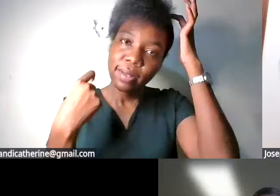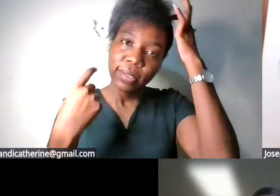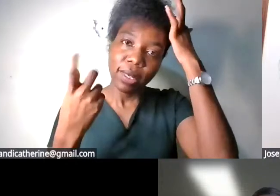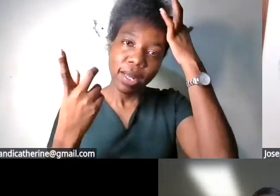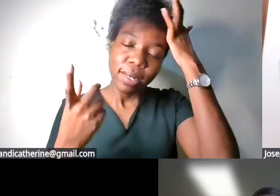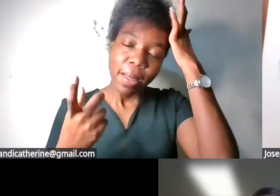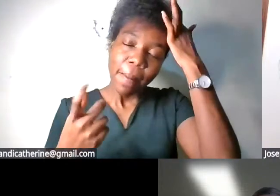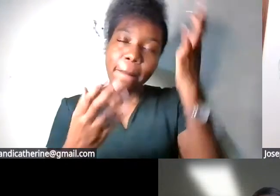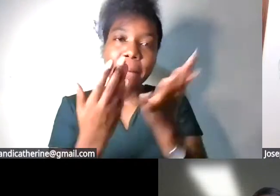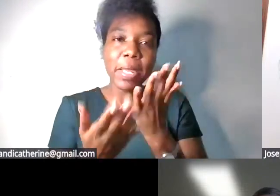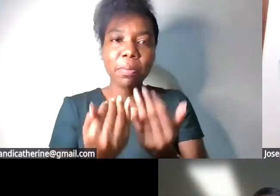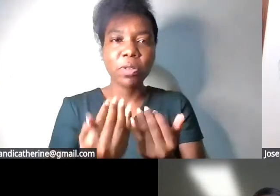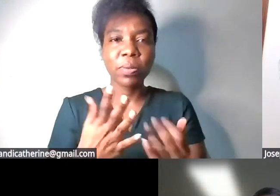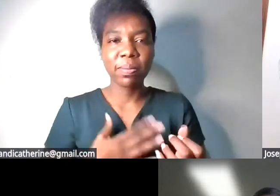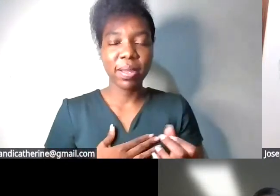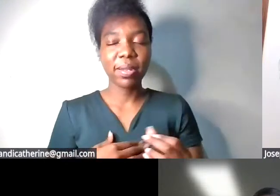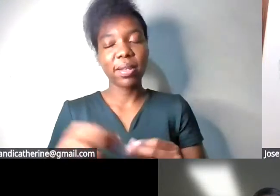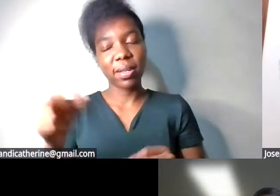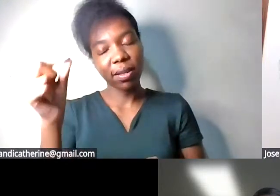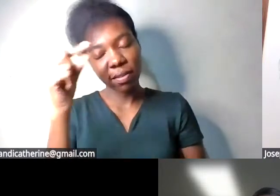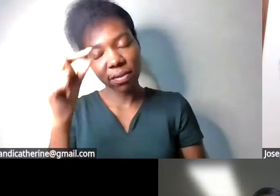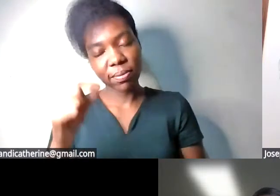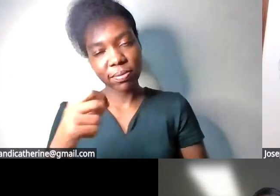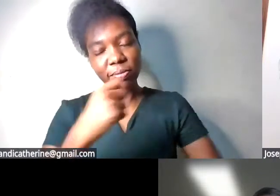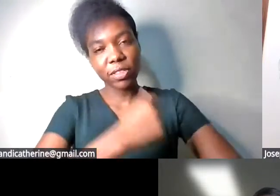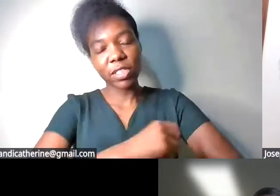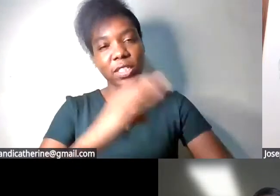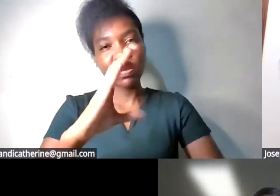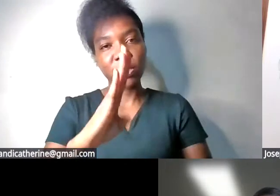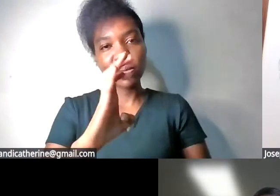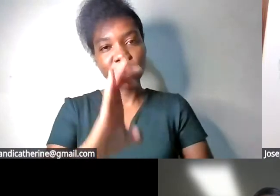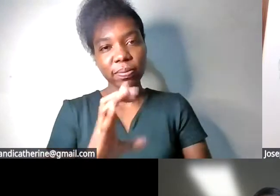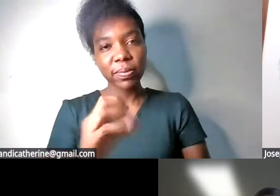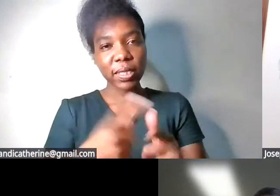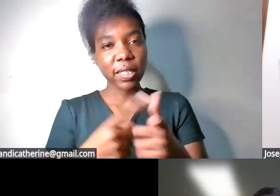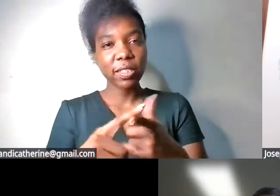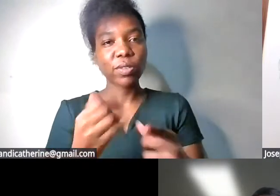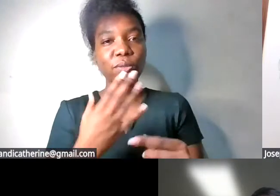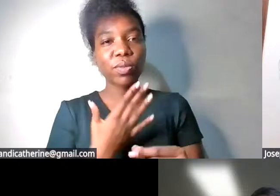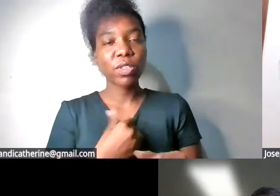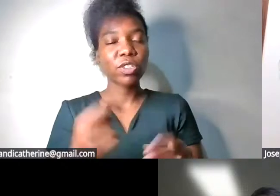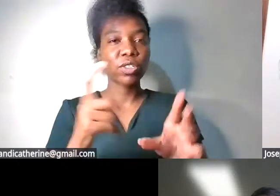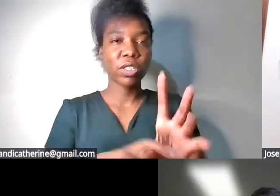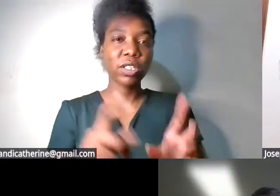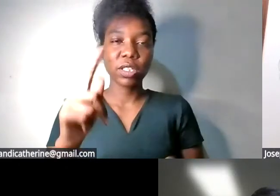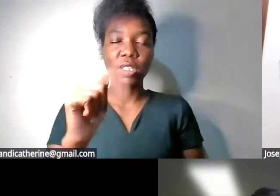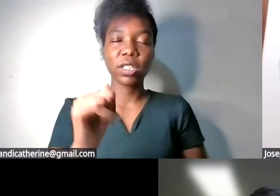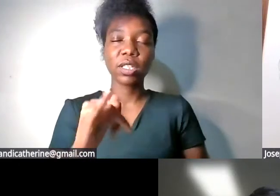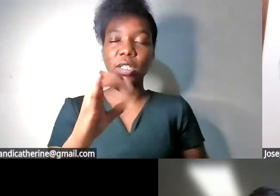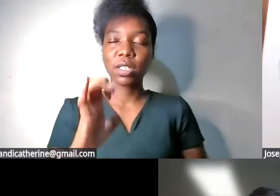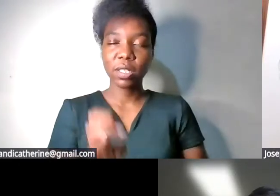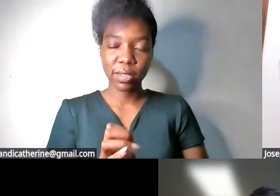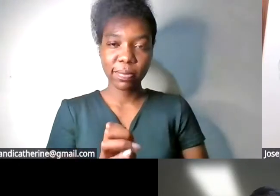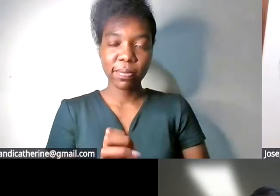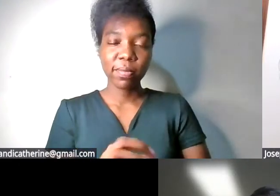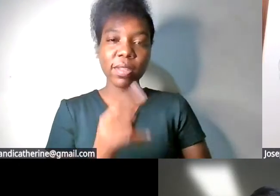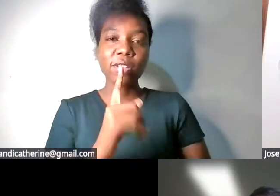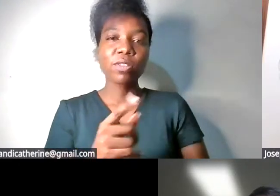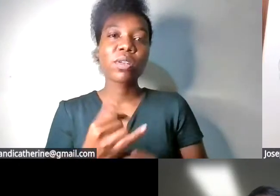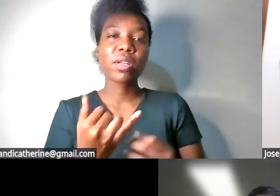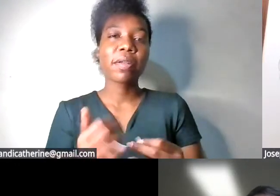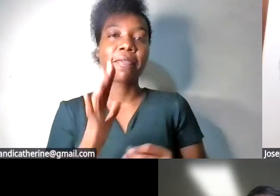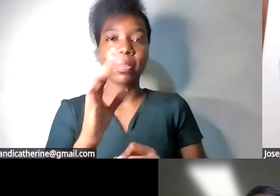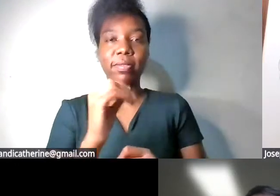government school, CBC, and I want him to join Tai High School after grade 9. Currently, they are taking 5 subjects. How do we go about